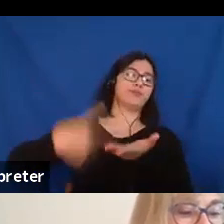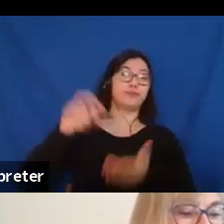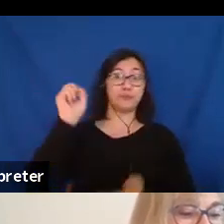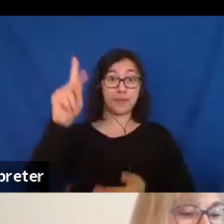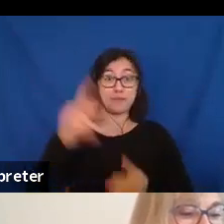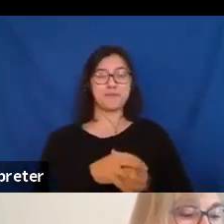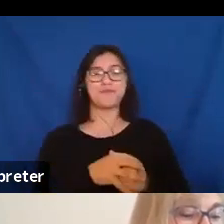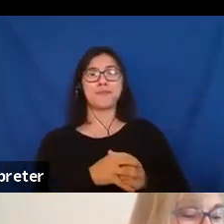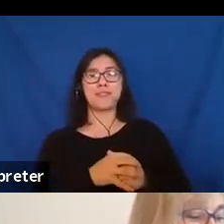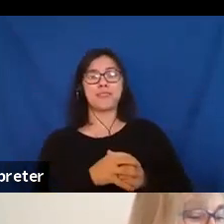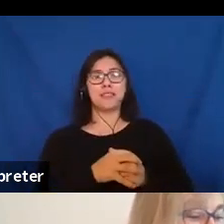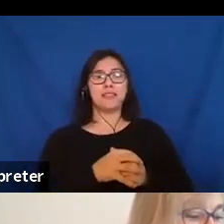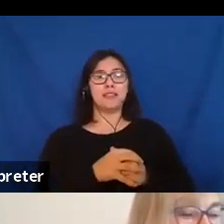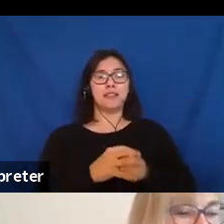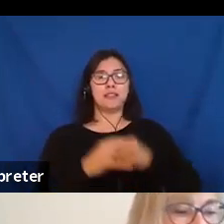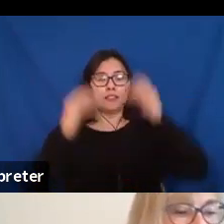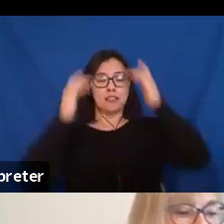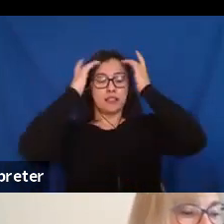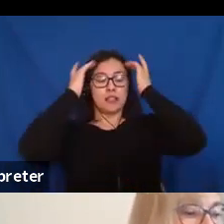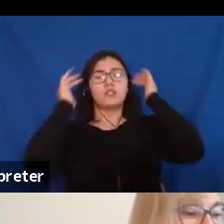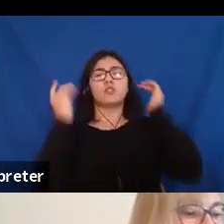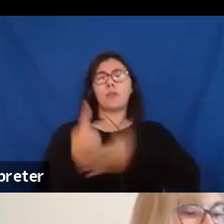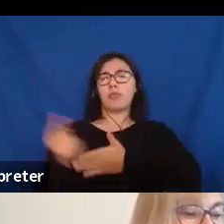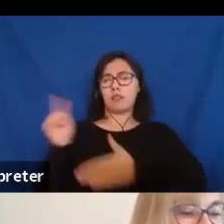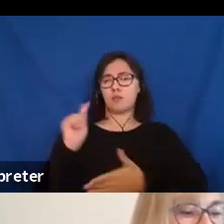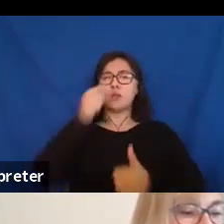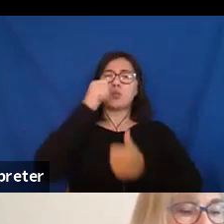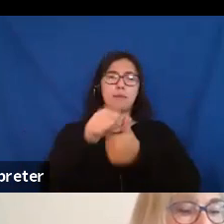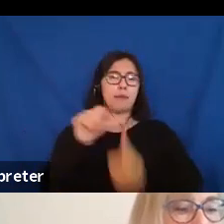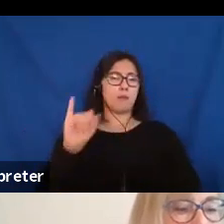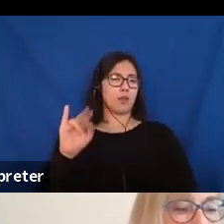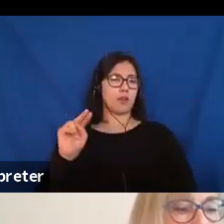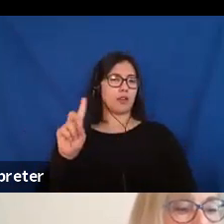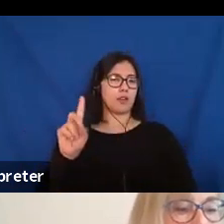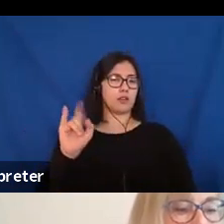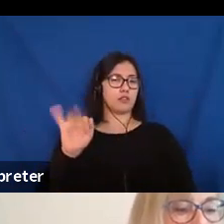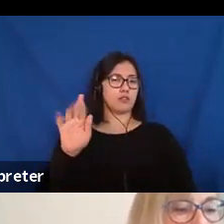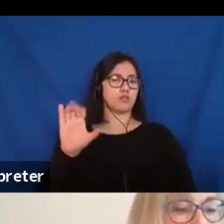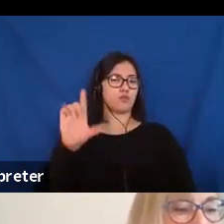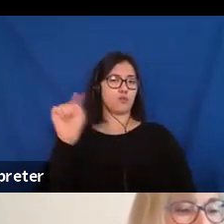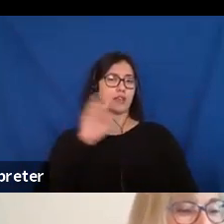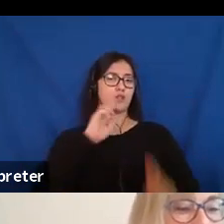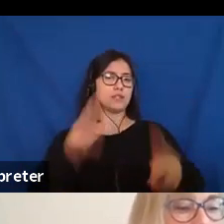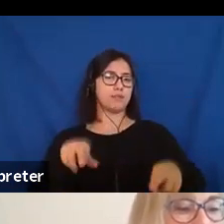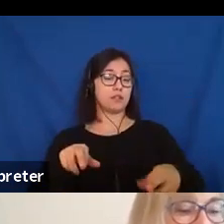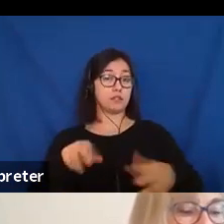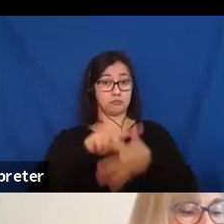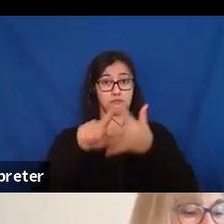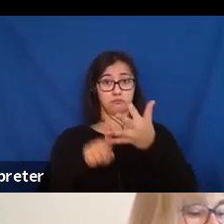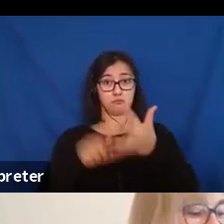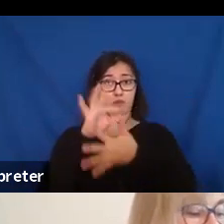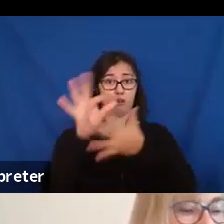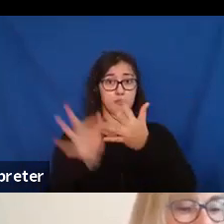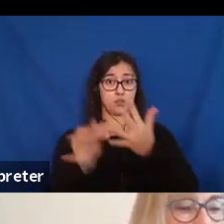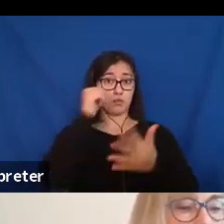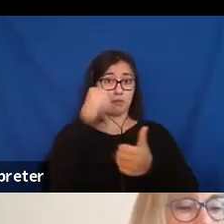So last week we talked about the indirect responses. Who remembers what some of those options were? You could take yourself off of mute and